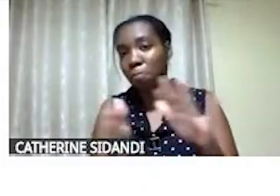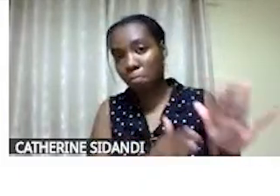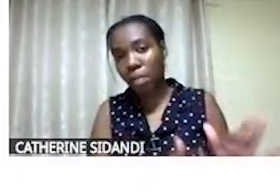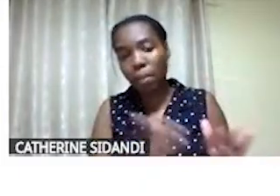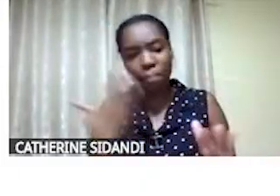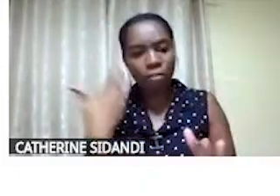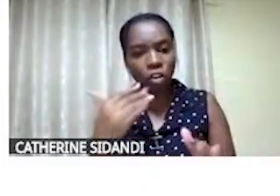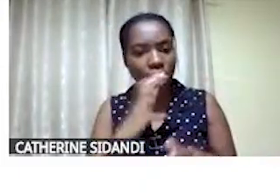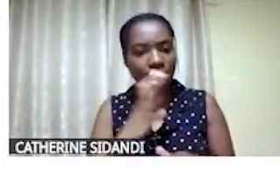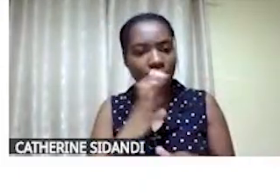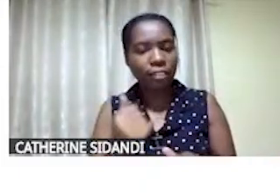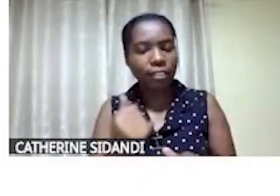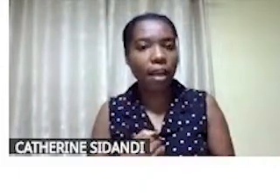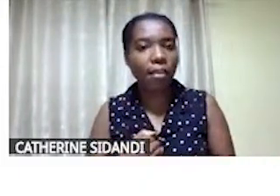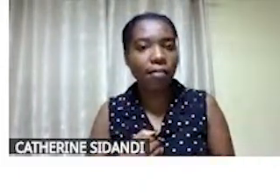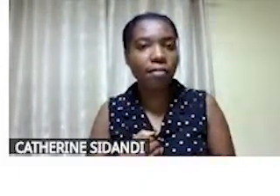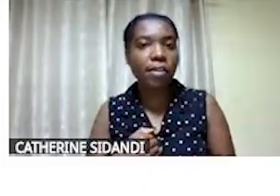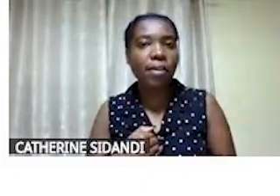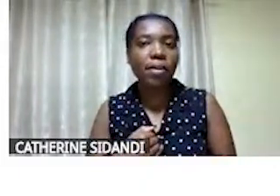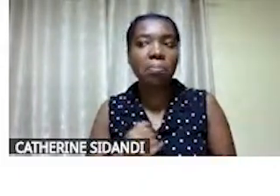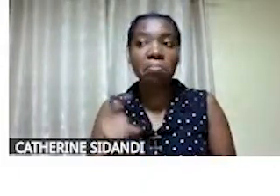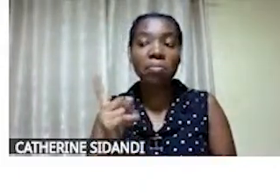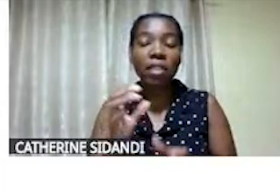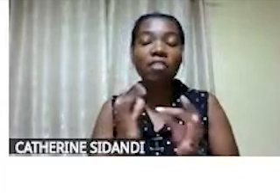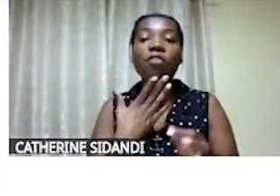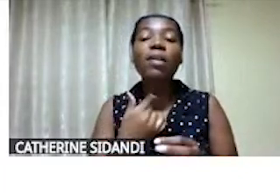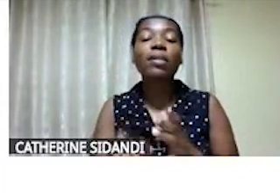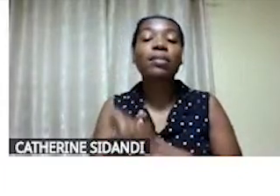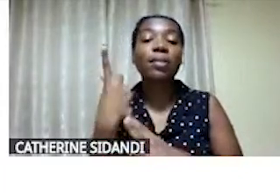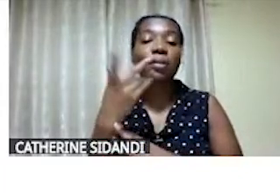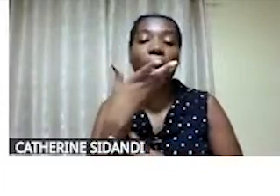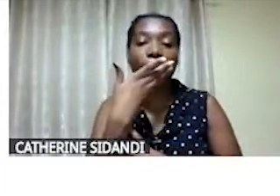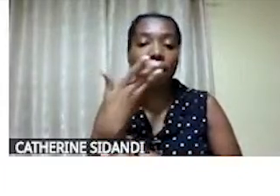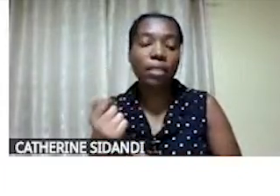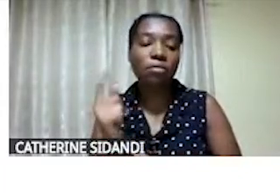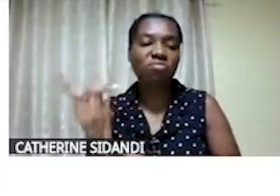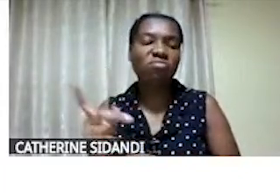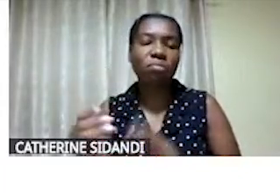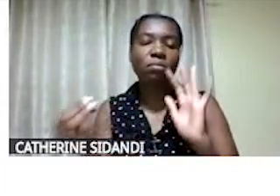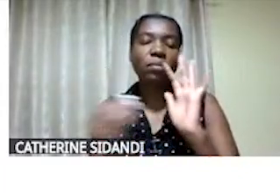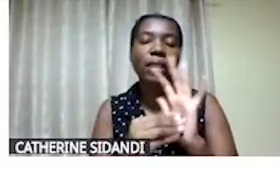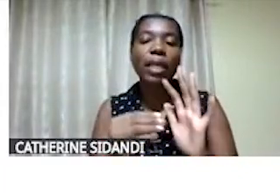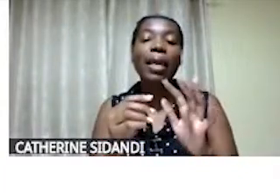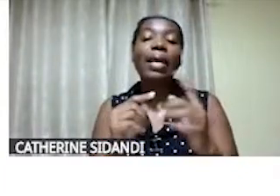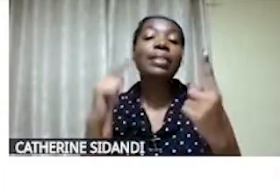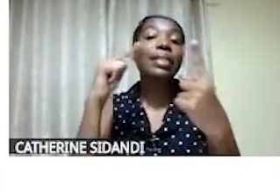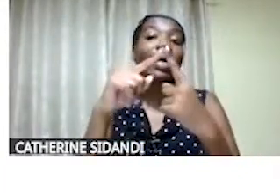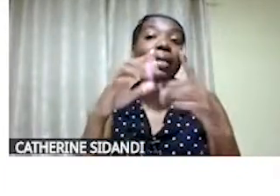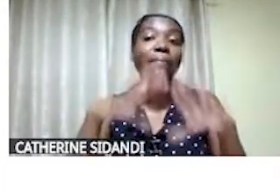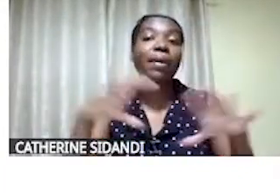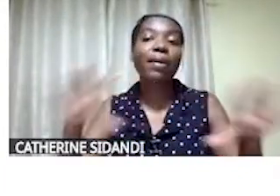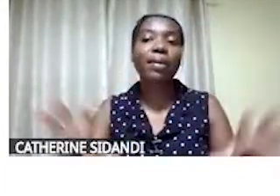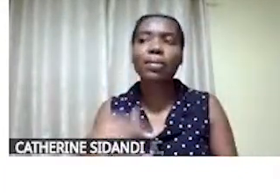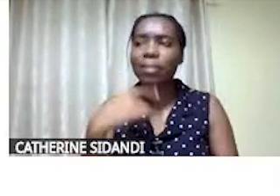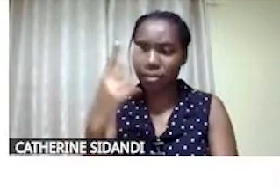happened was, for them to understand better, they gave their target market names,